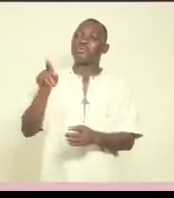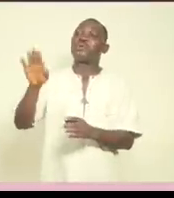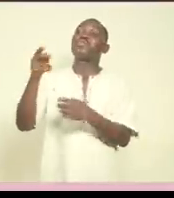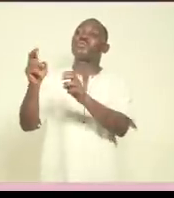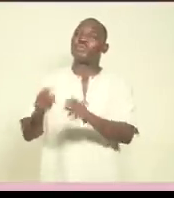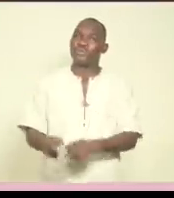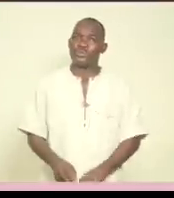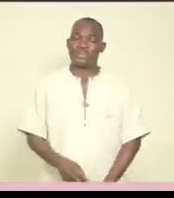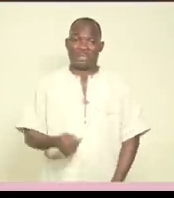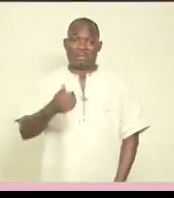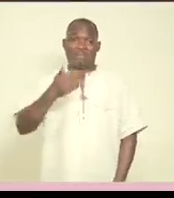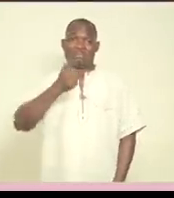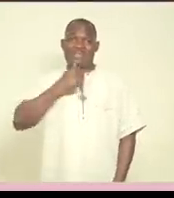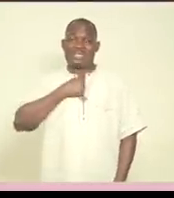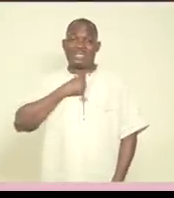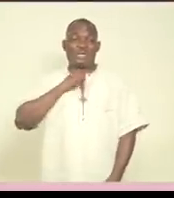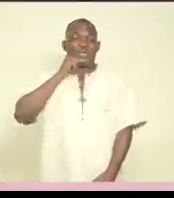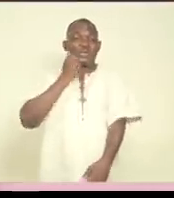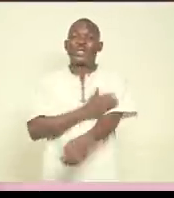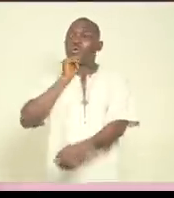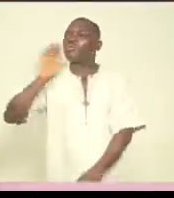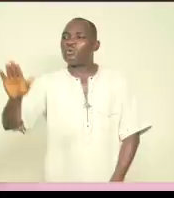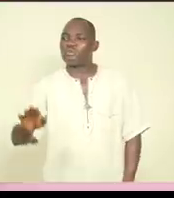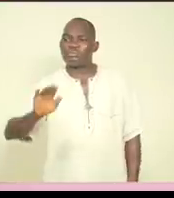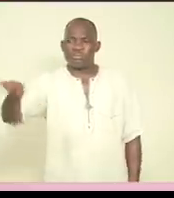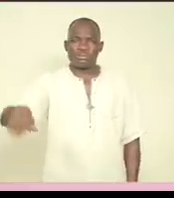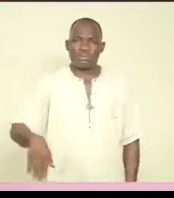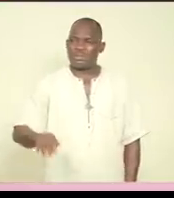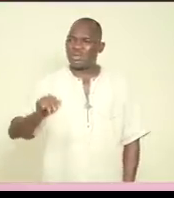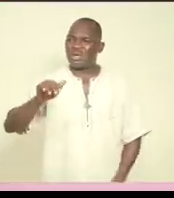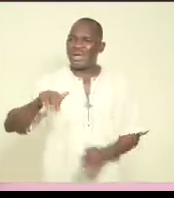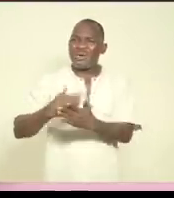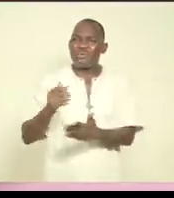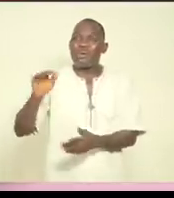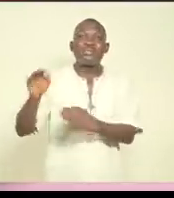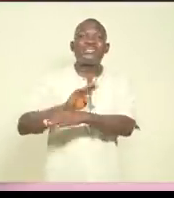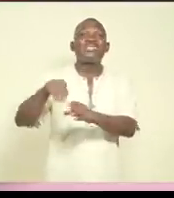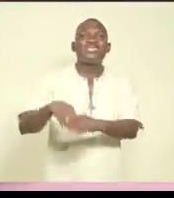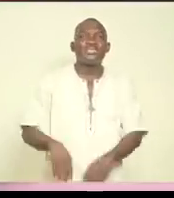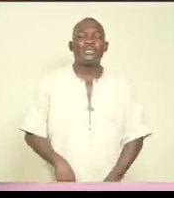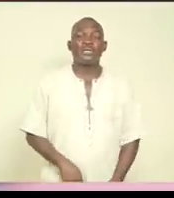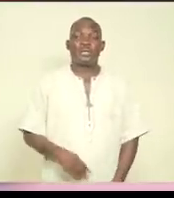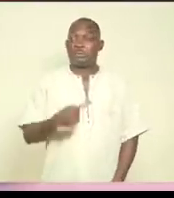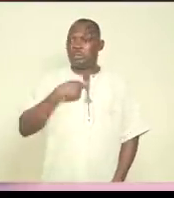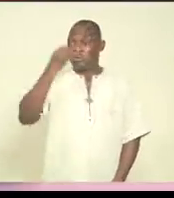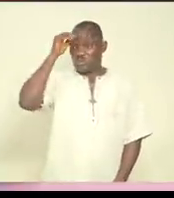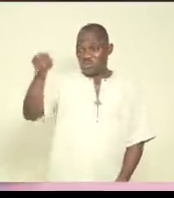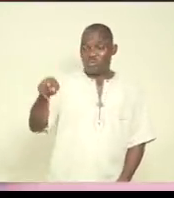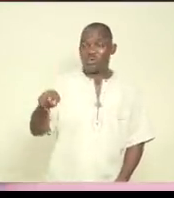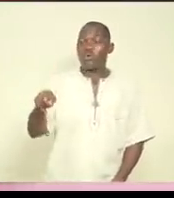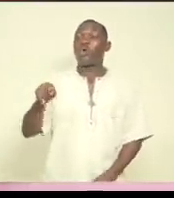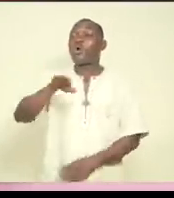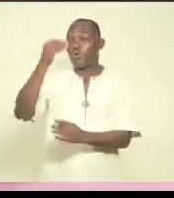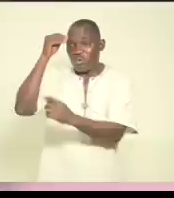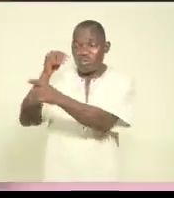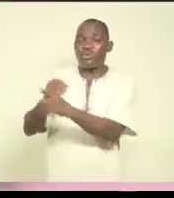yours. What is your business in all this? See, I know you. You're very popular in some bloody what.